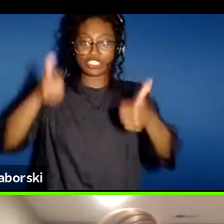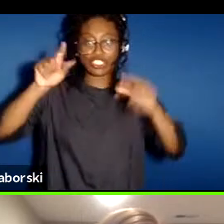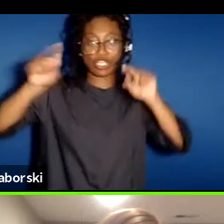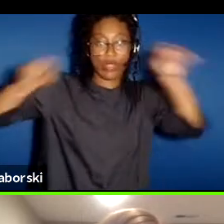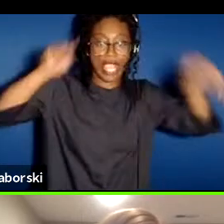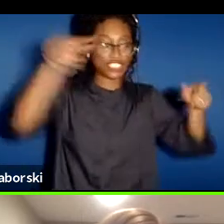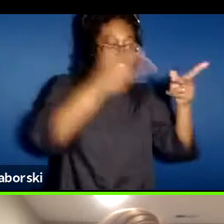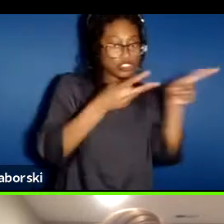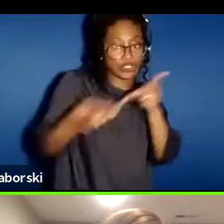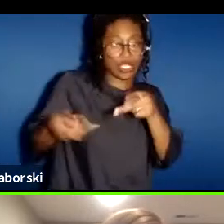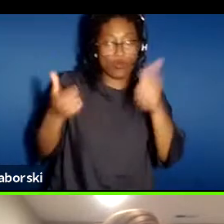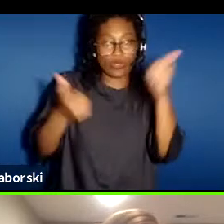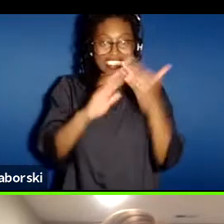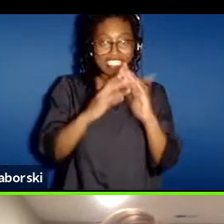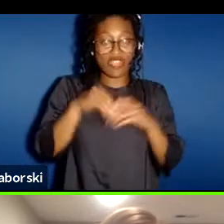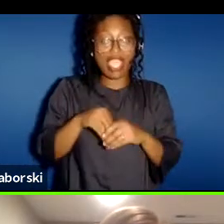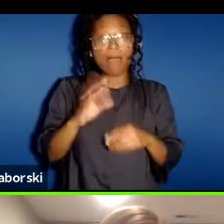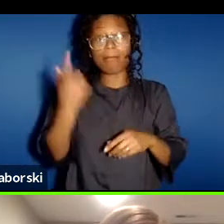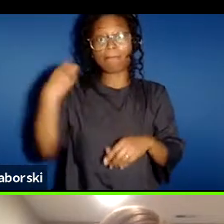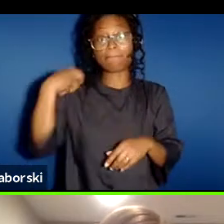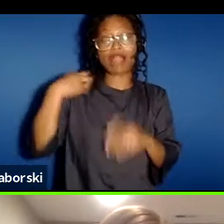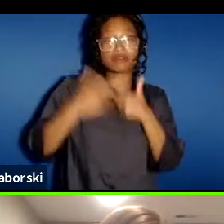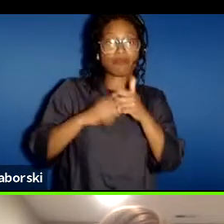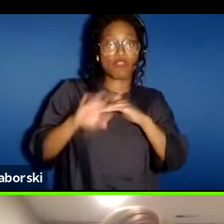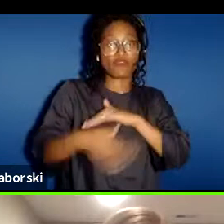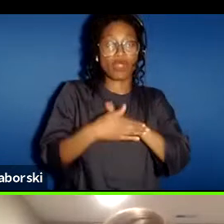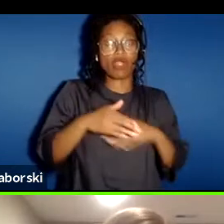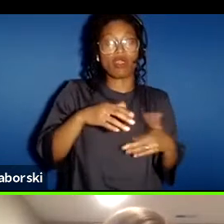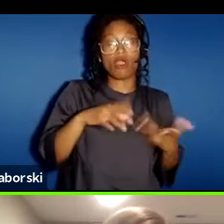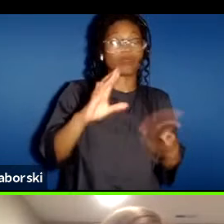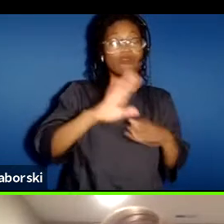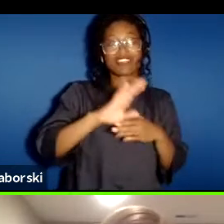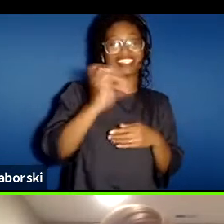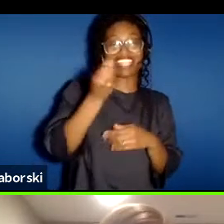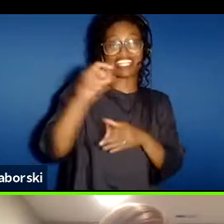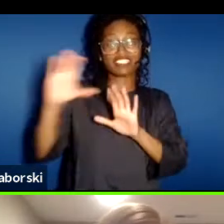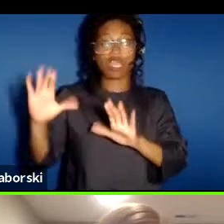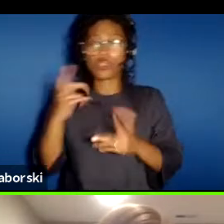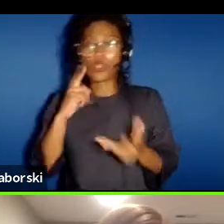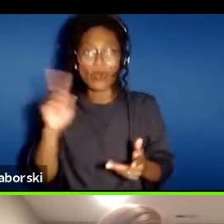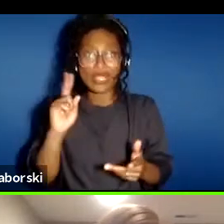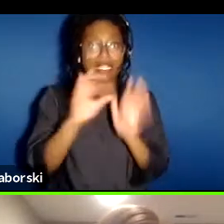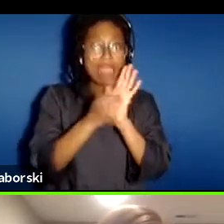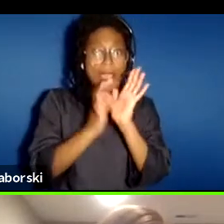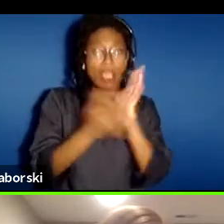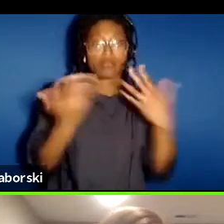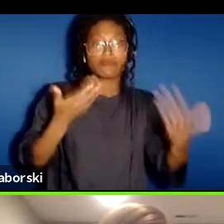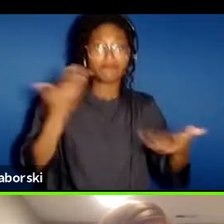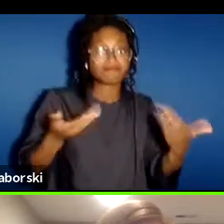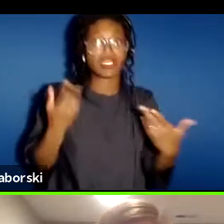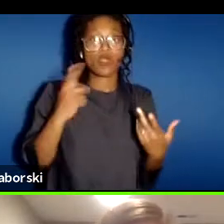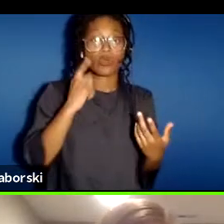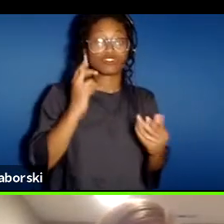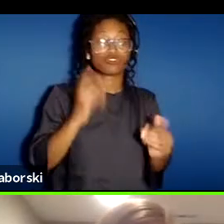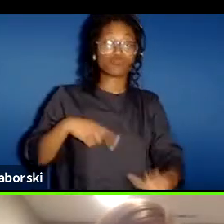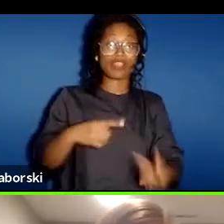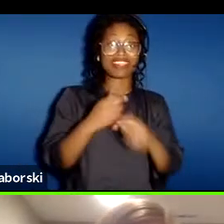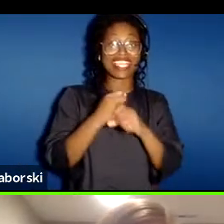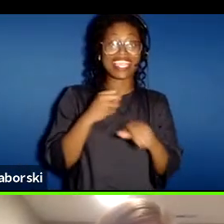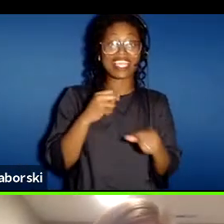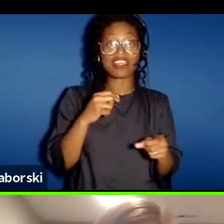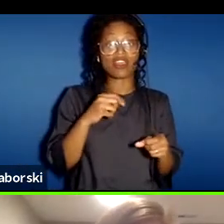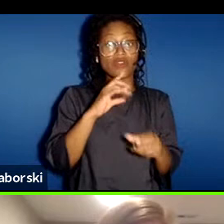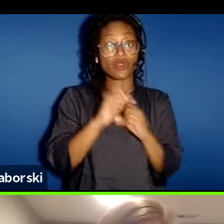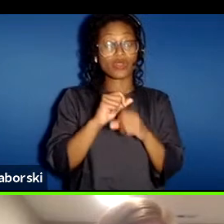I remember my boss texting me over the weekend, do y'all have that label yet? We're even struggling to get the